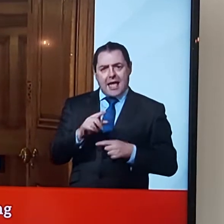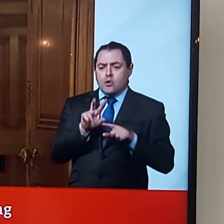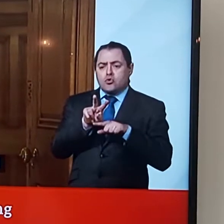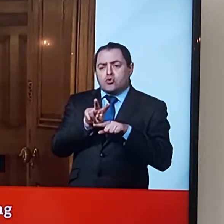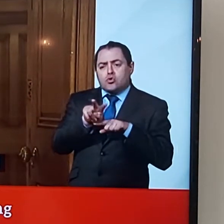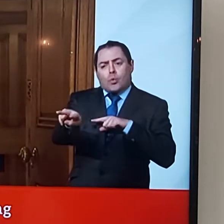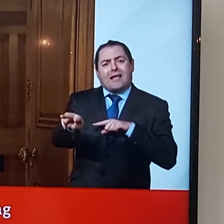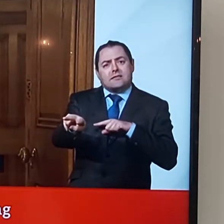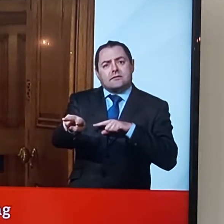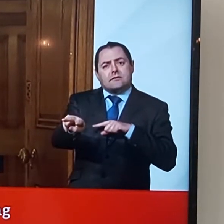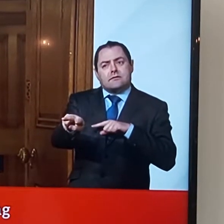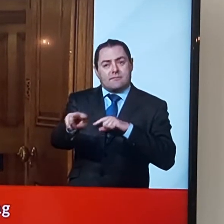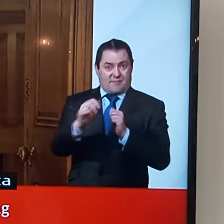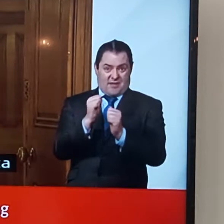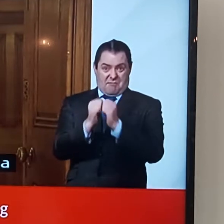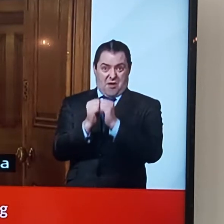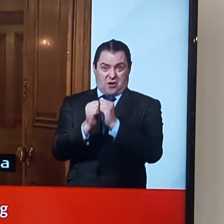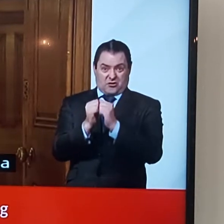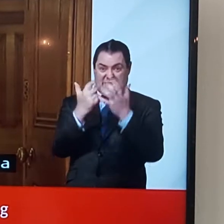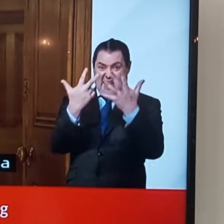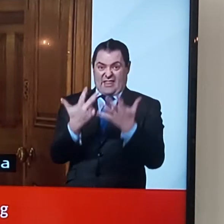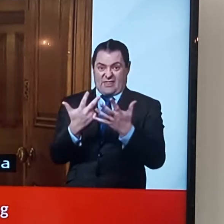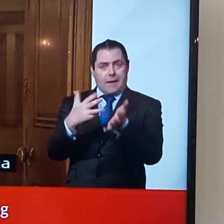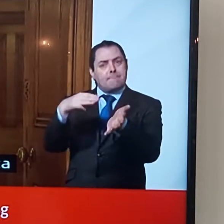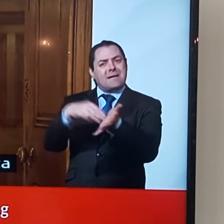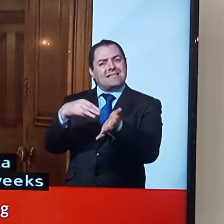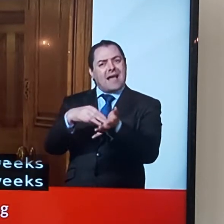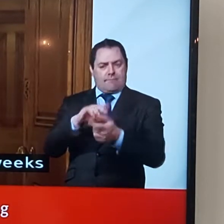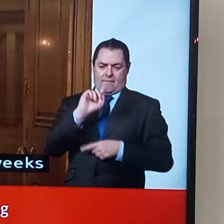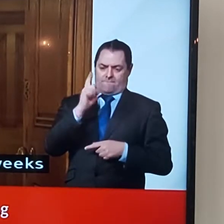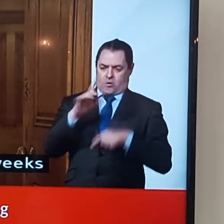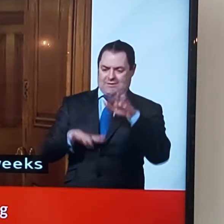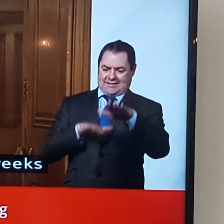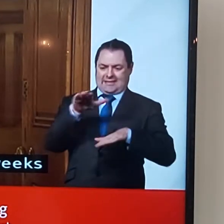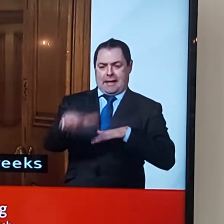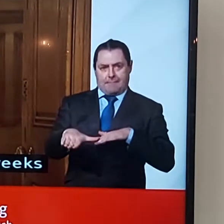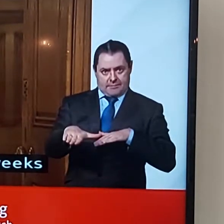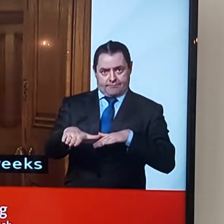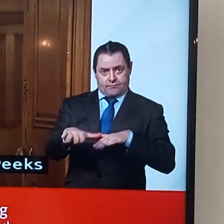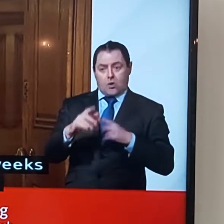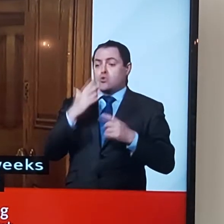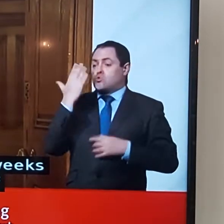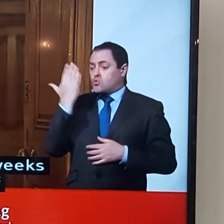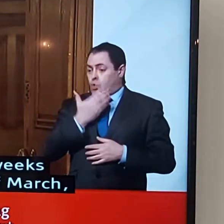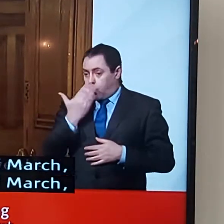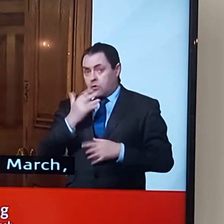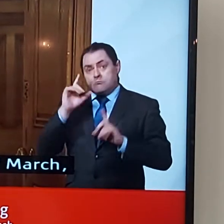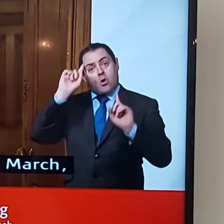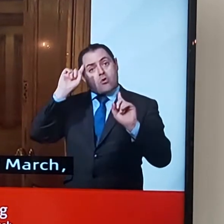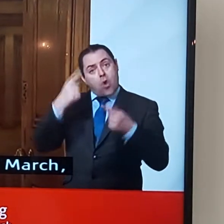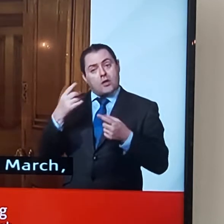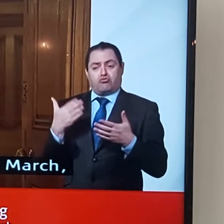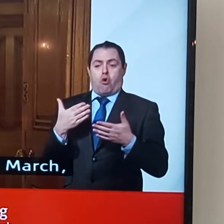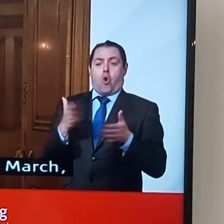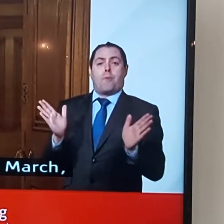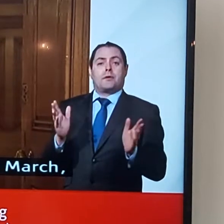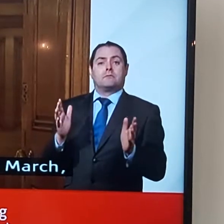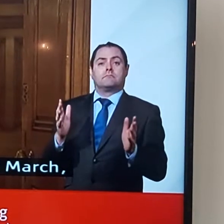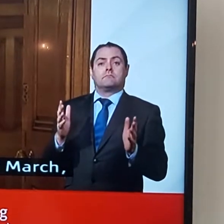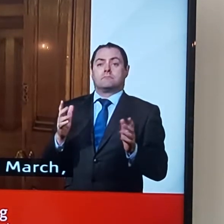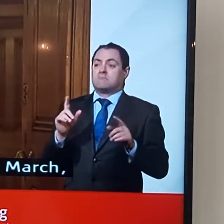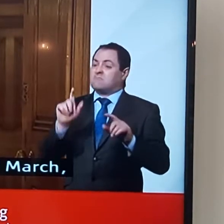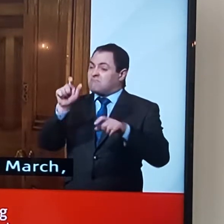will begin step 1. And schools and colleges across England will reopen and teaching in classrooms can start